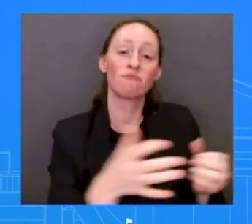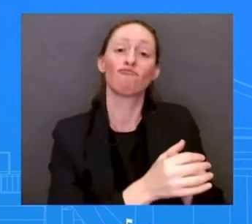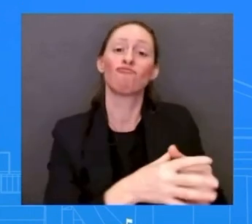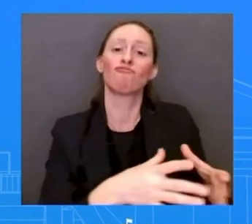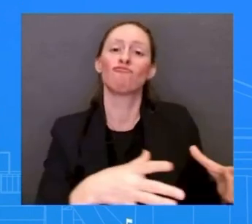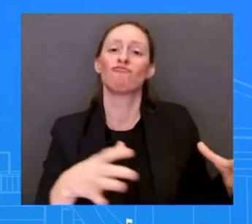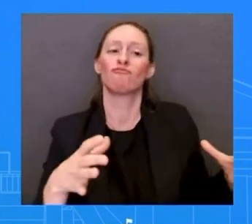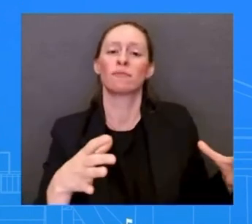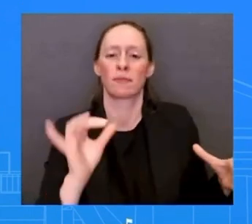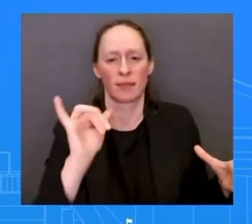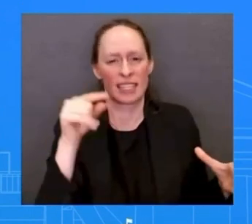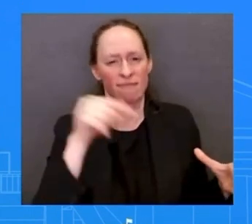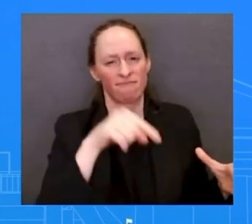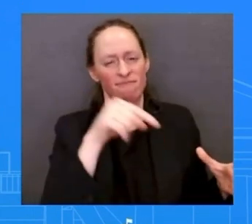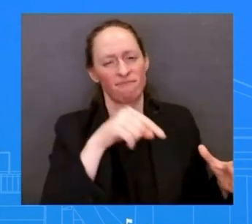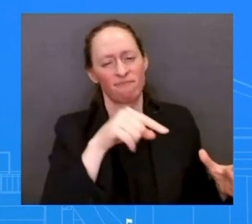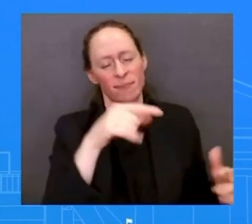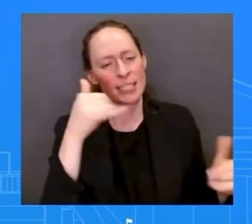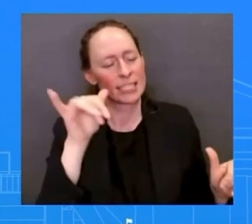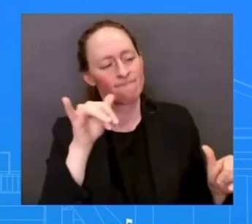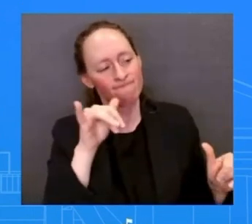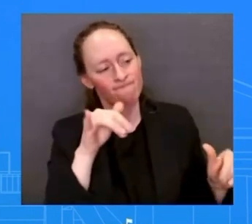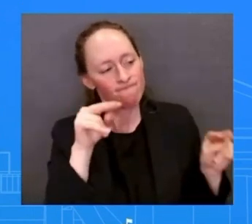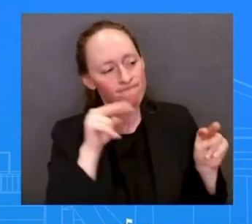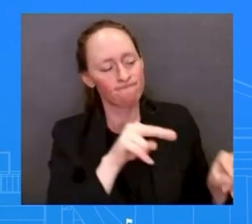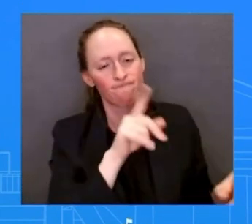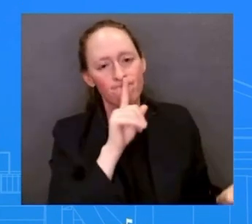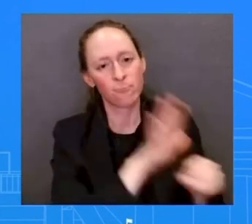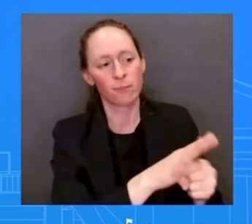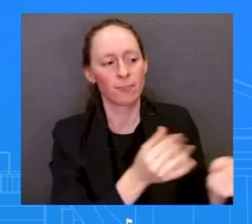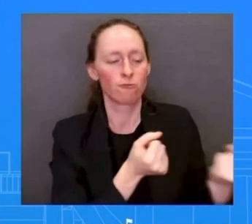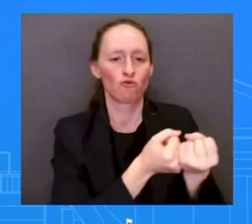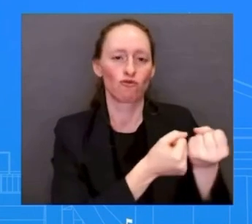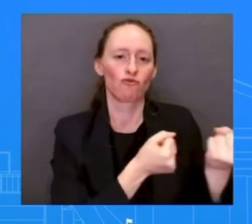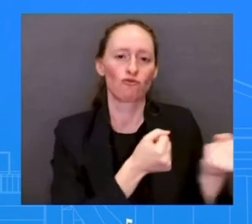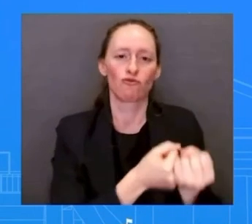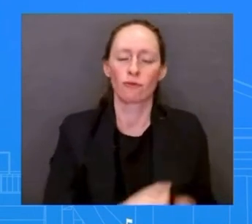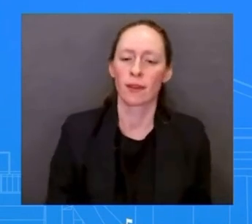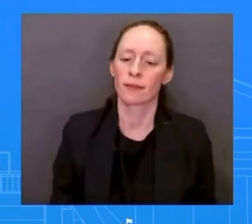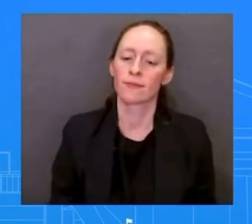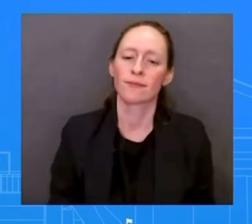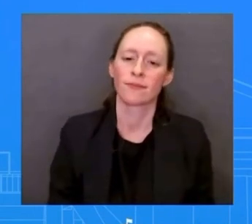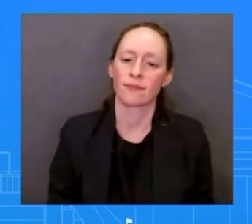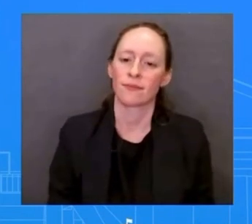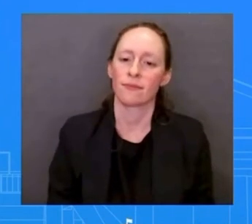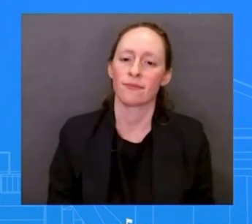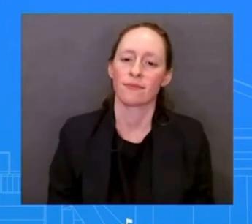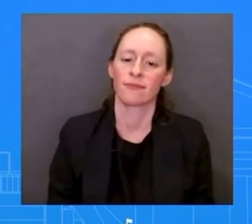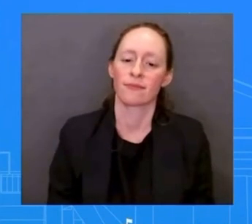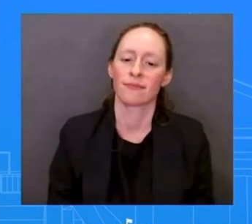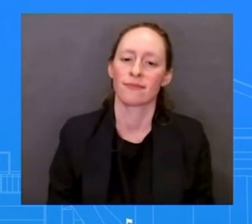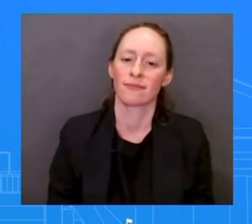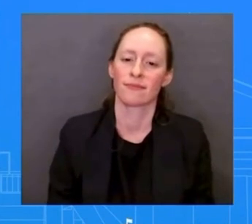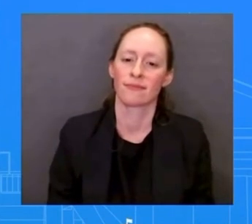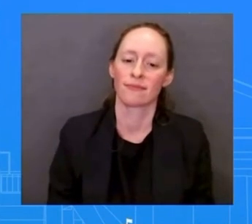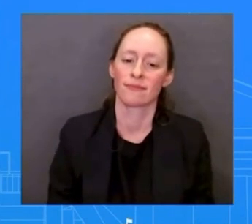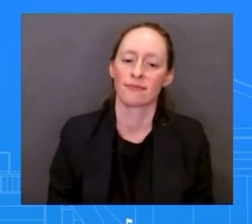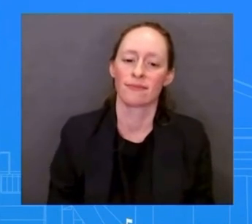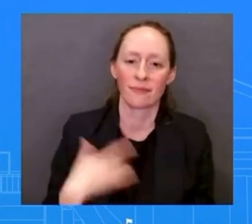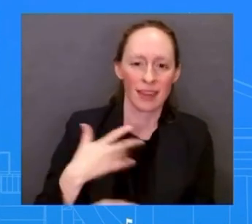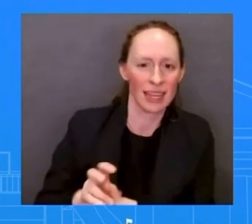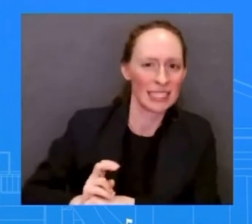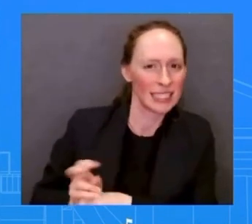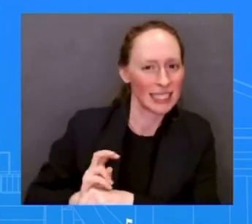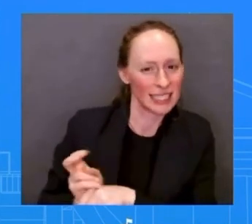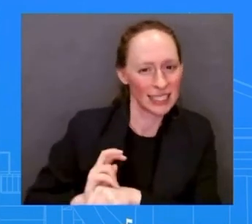this. Today, I see Colleen is at the edge of her seat. Go ahead. Today is the deadline that the president set back